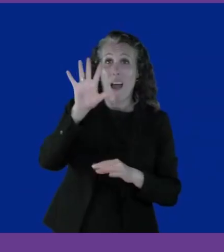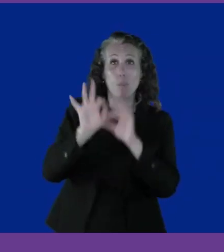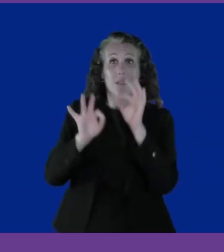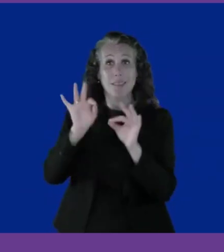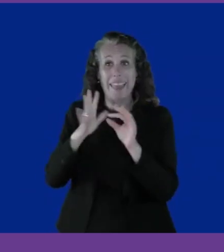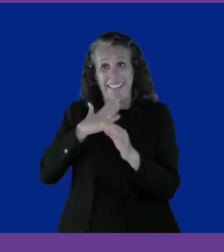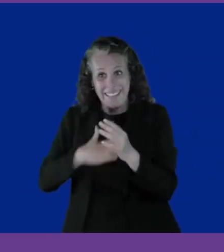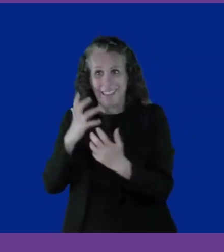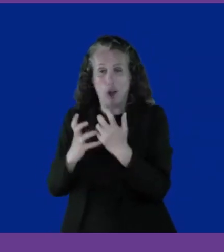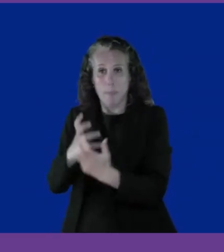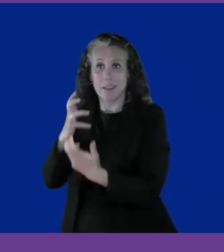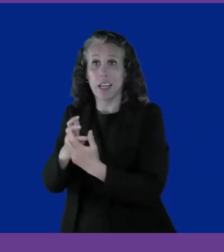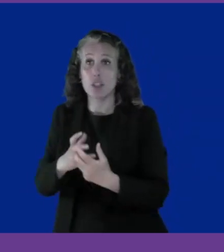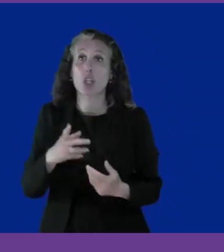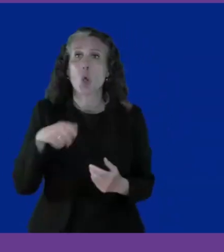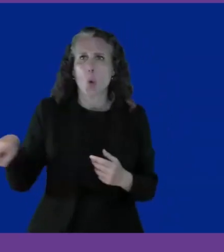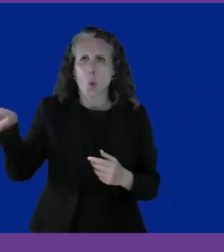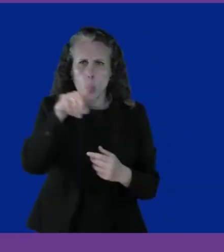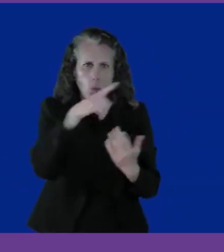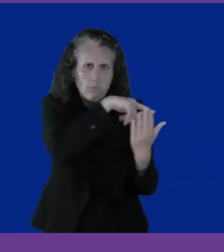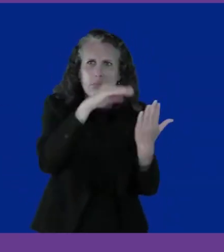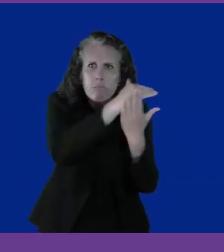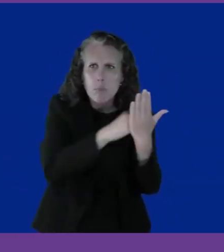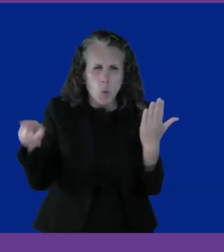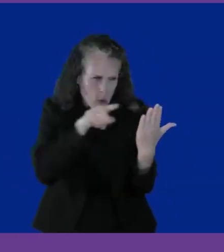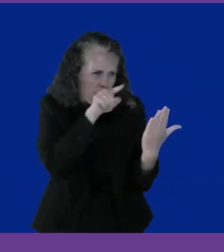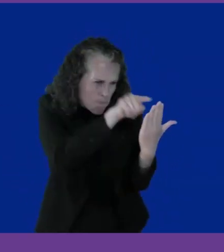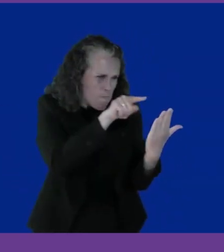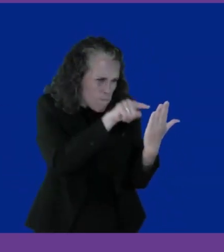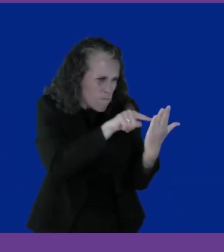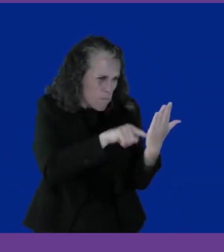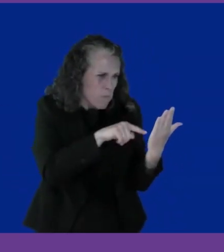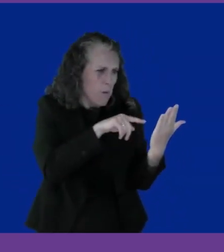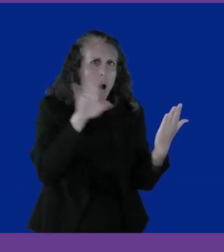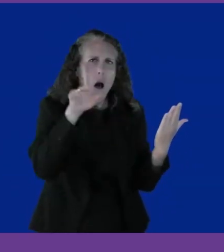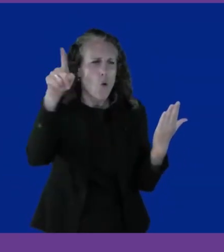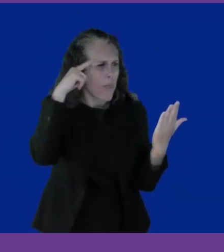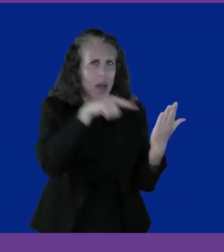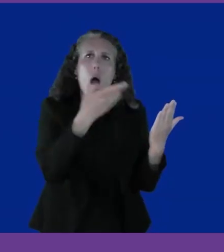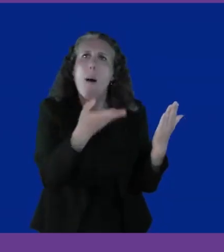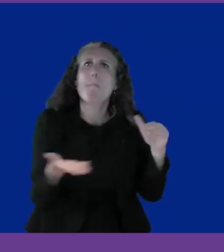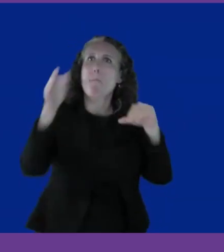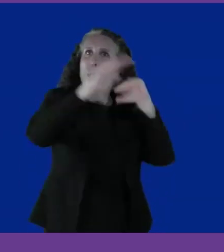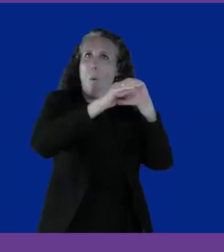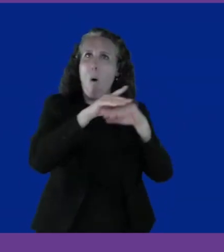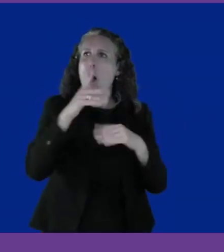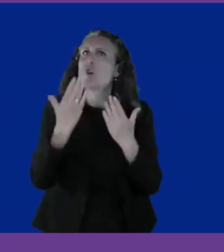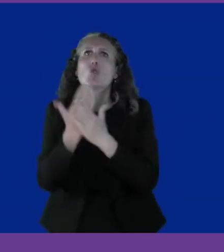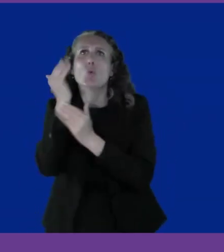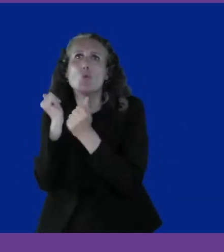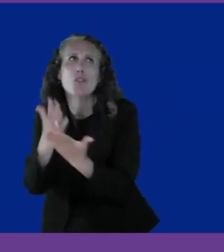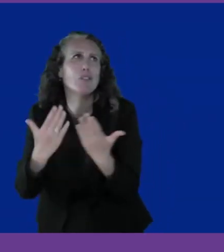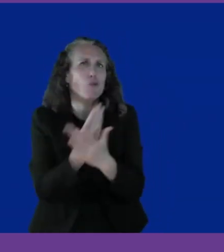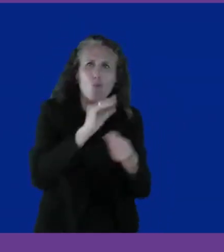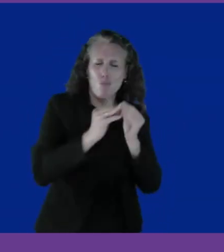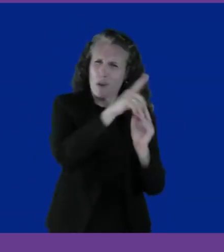go beyond the Act and make sure that you really prevent barriers in new products and new services for the